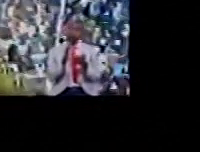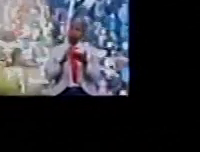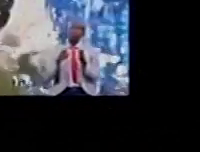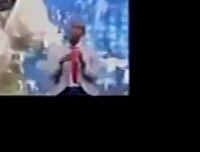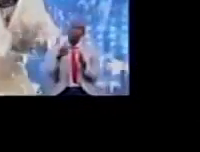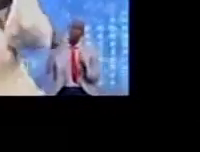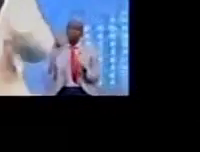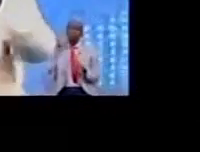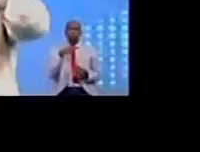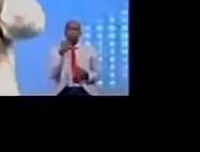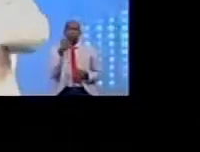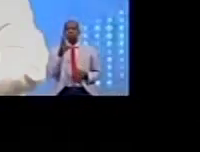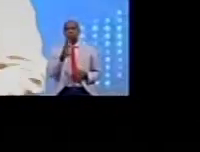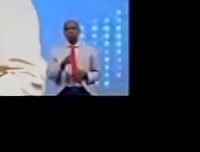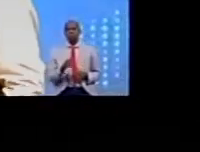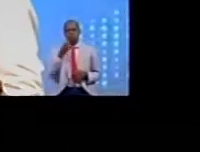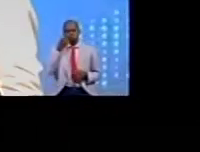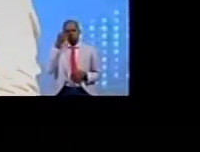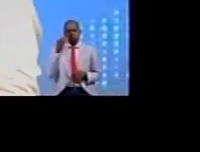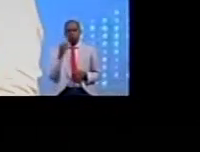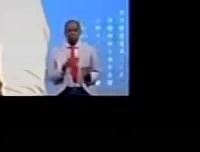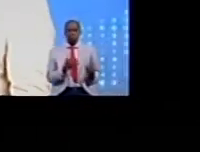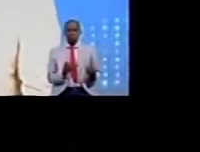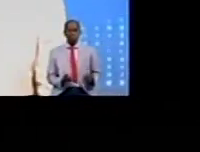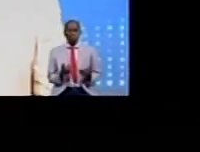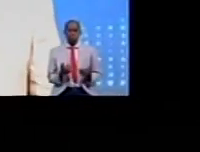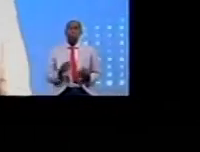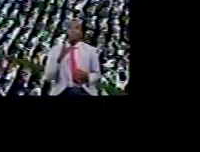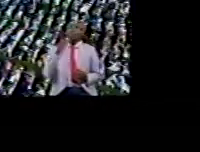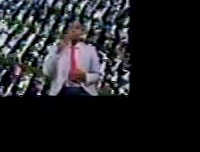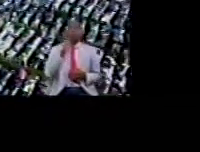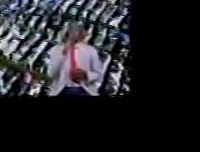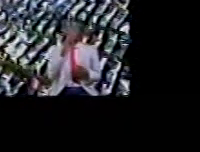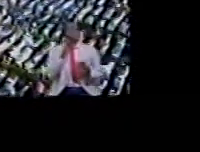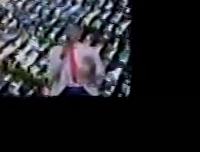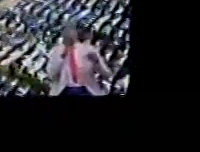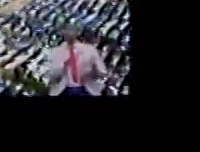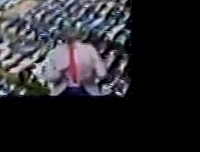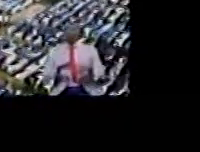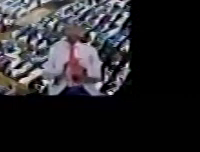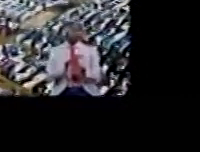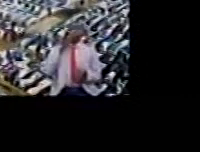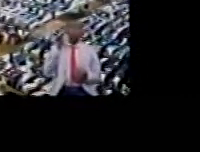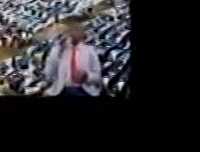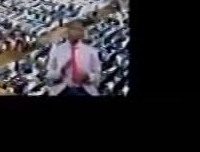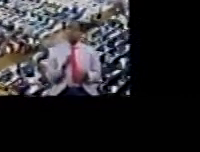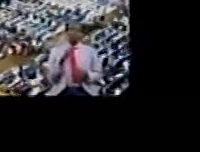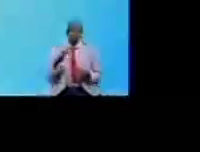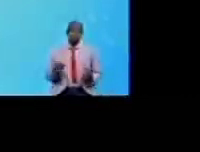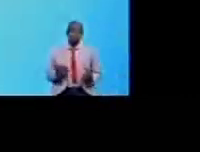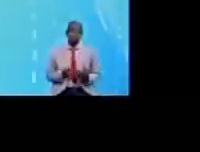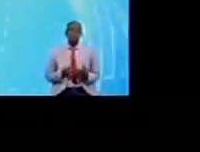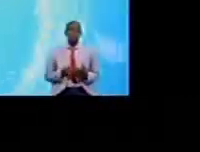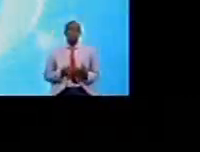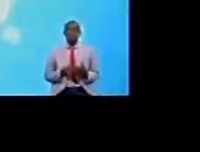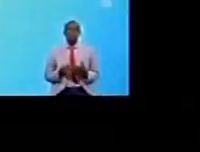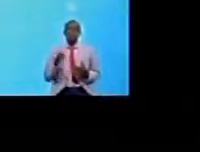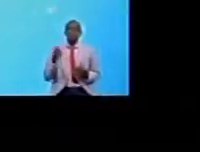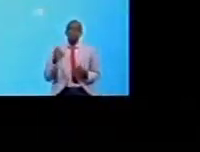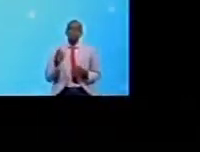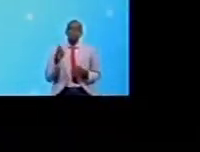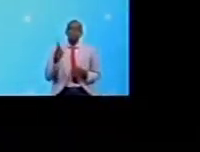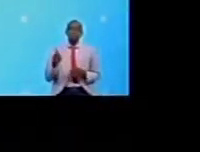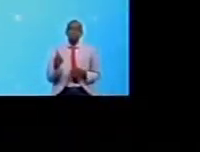no, because already is the merciful God. This stable, known as the Global Crusade with